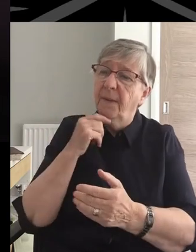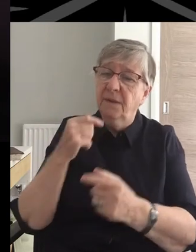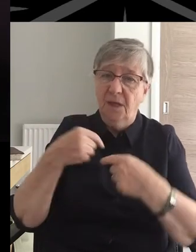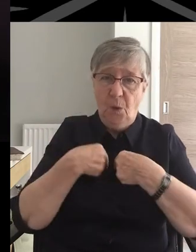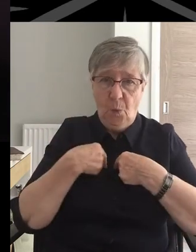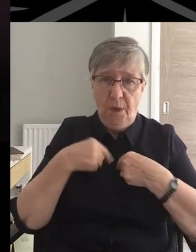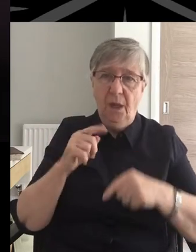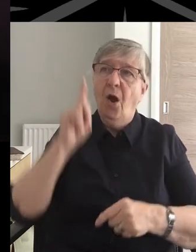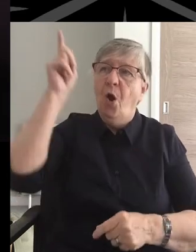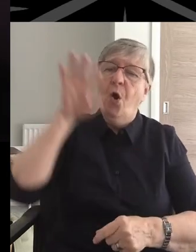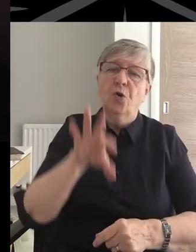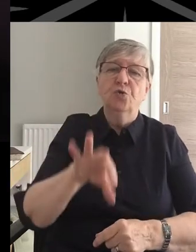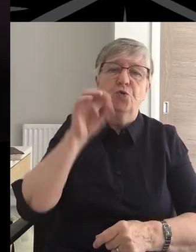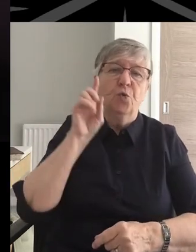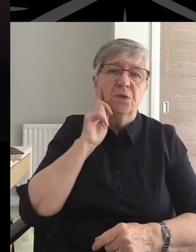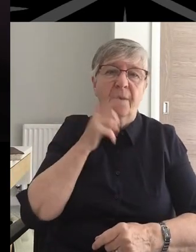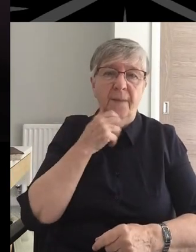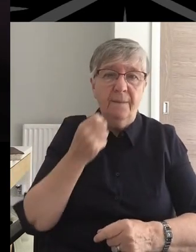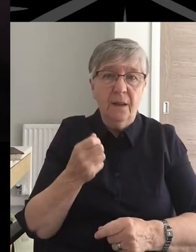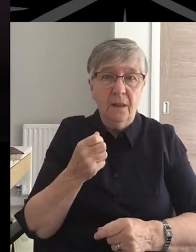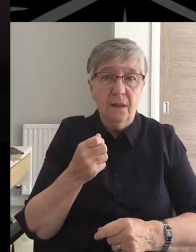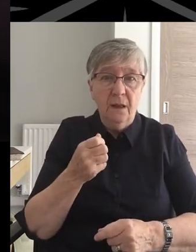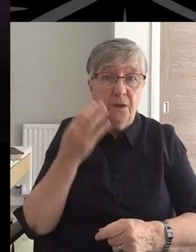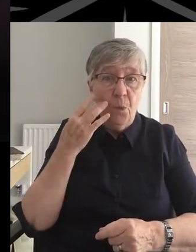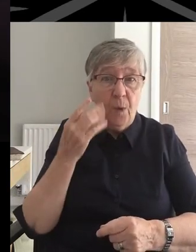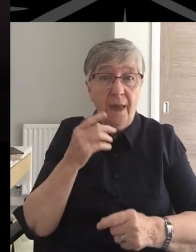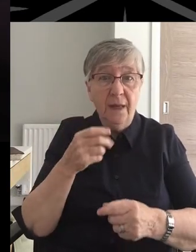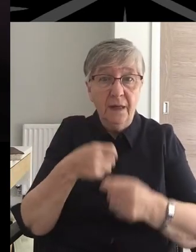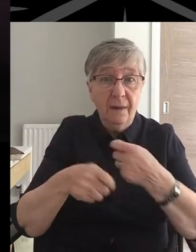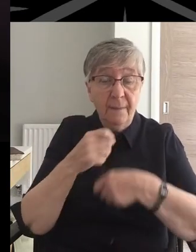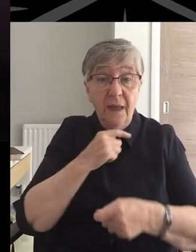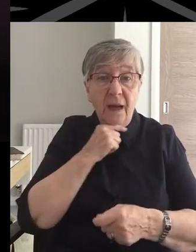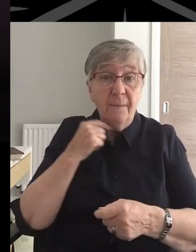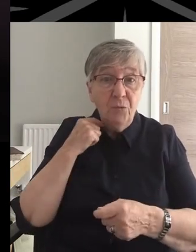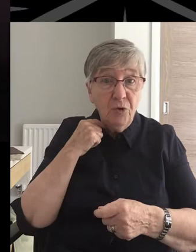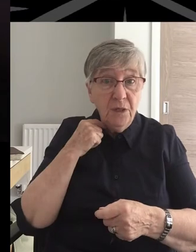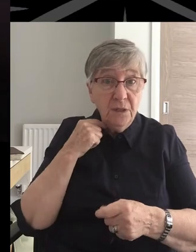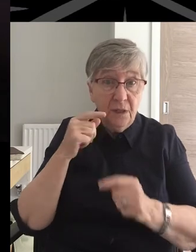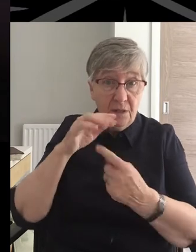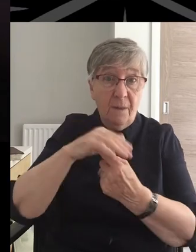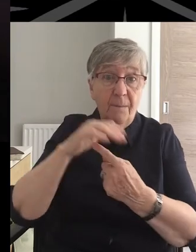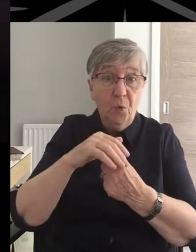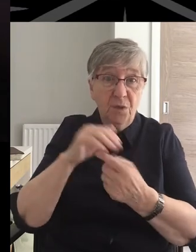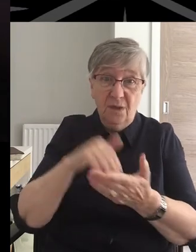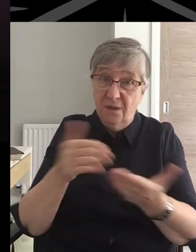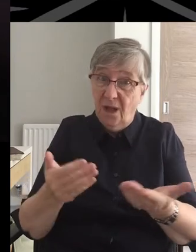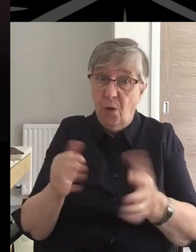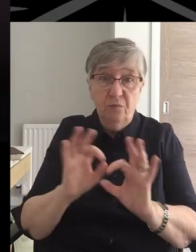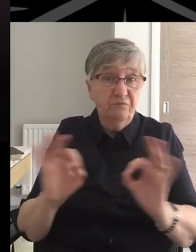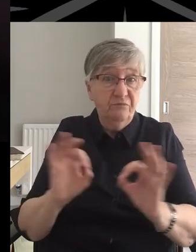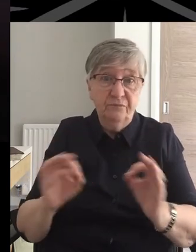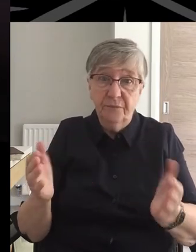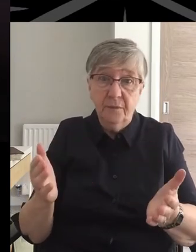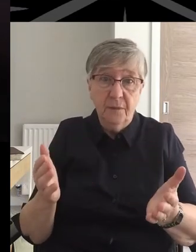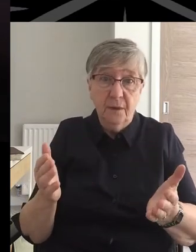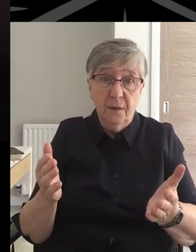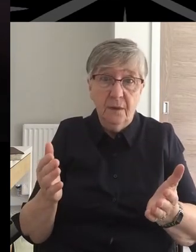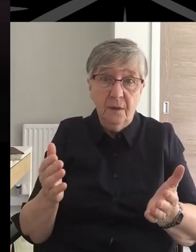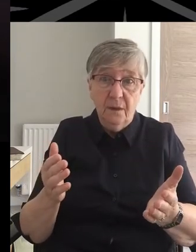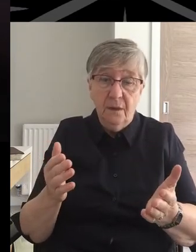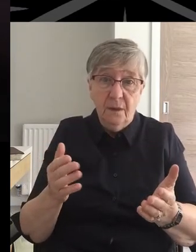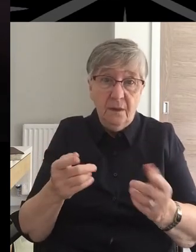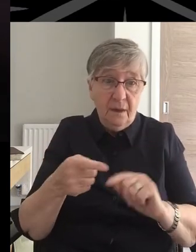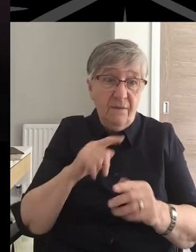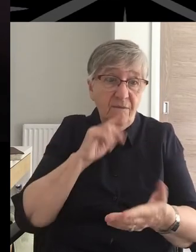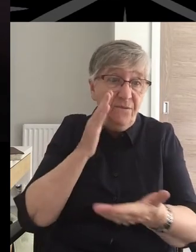inferior. And the days when being a priest meant something were long gone. The days when you could only get on if you were a